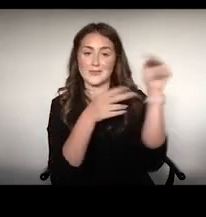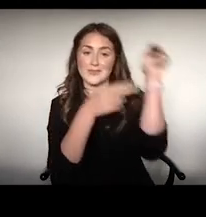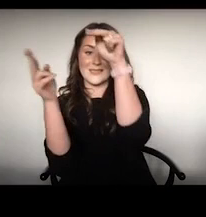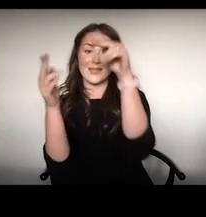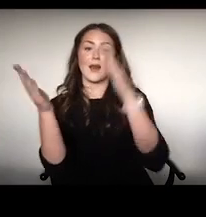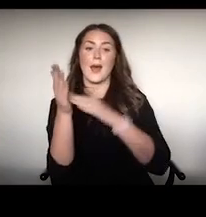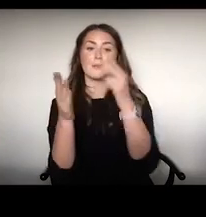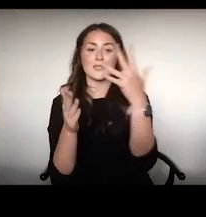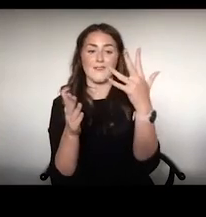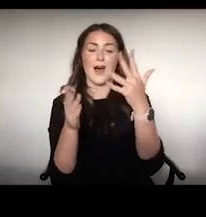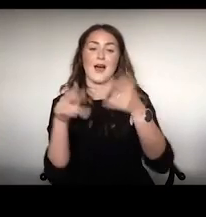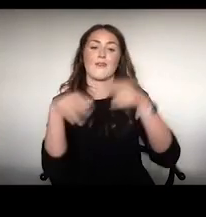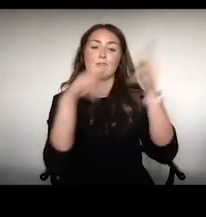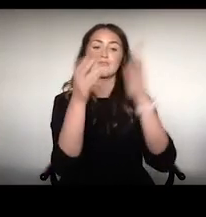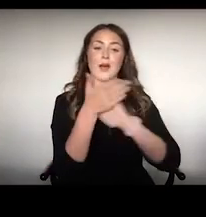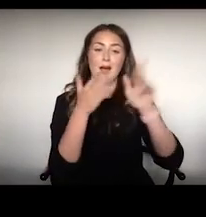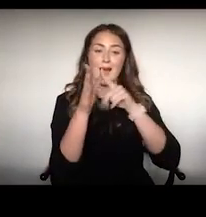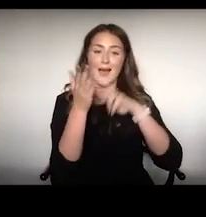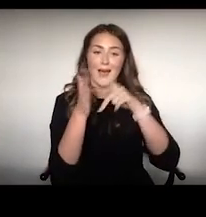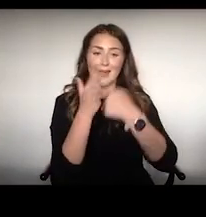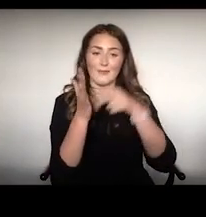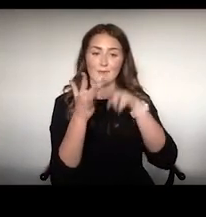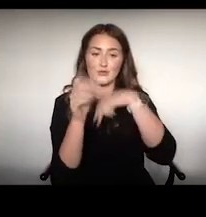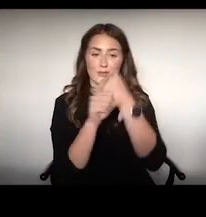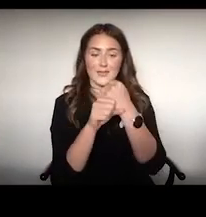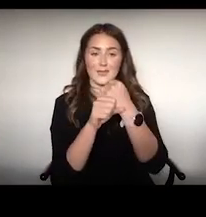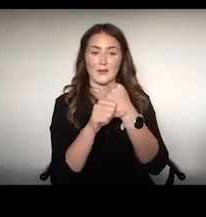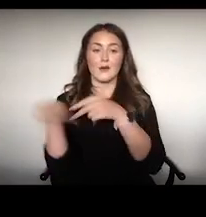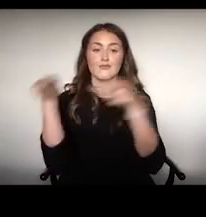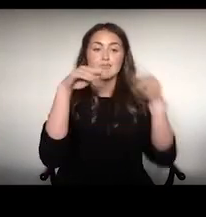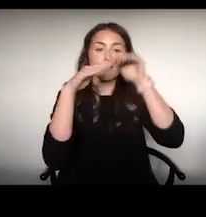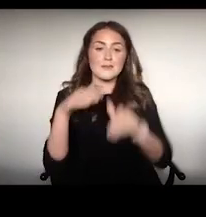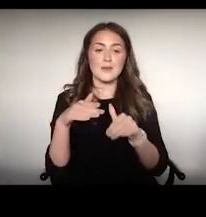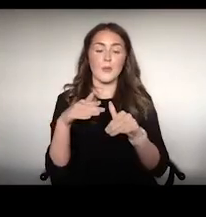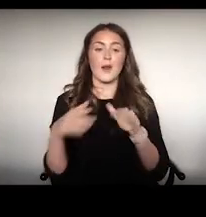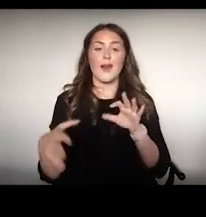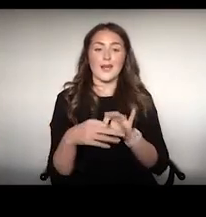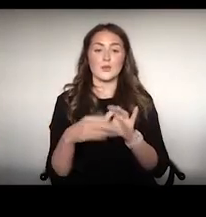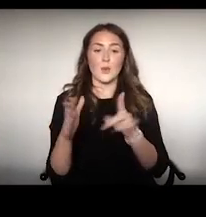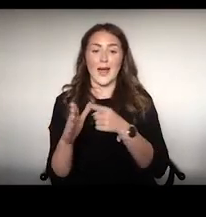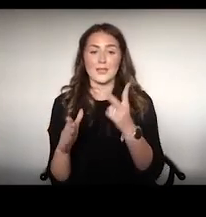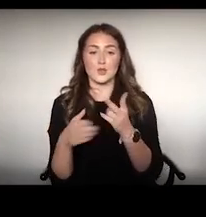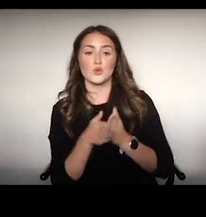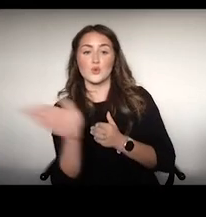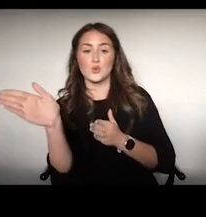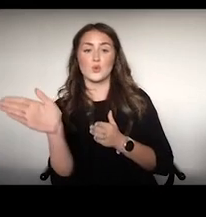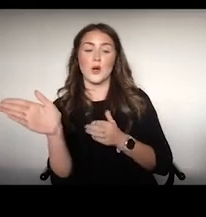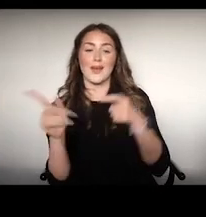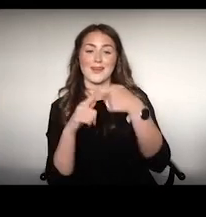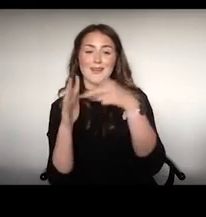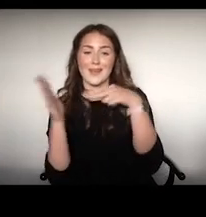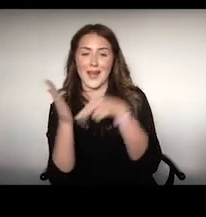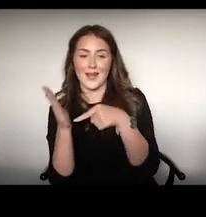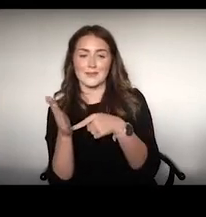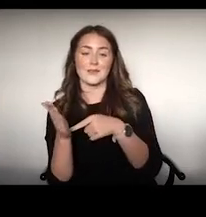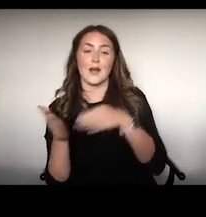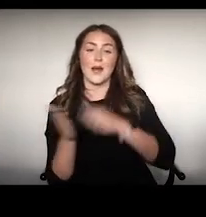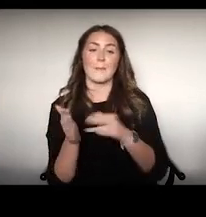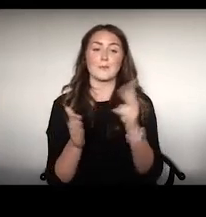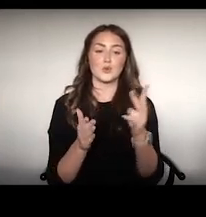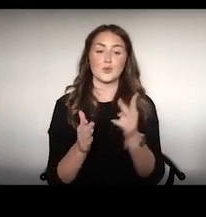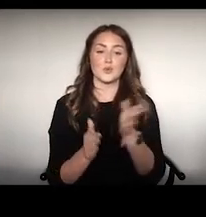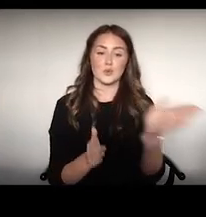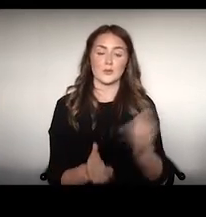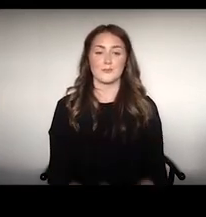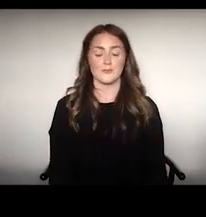road would link to the A13 in Thurrock and the M25 in Havering. On the south side, it would link to the A2 and M2